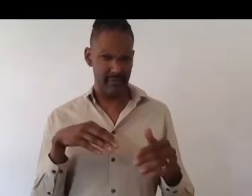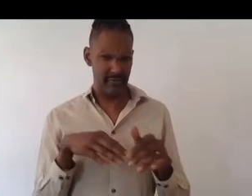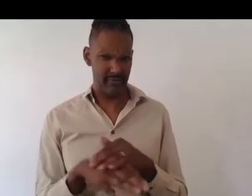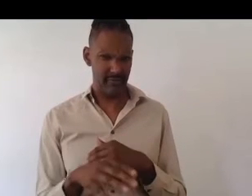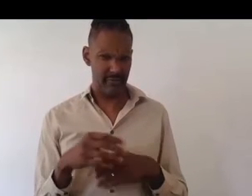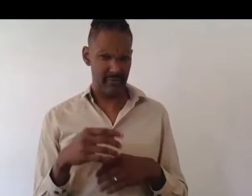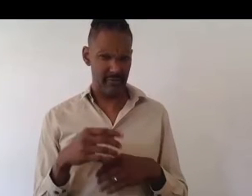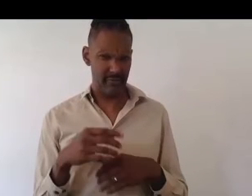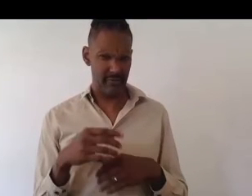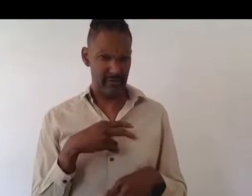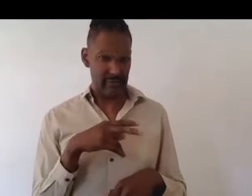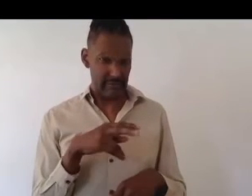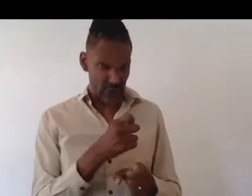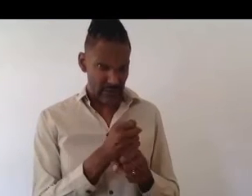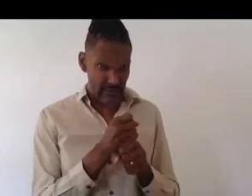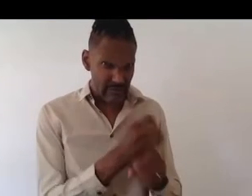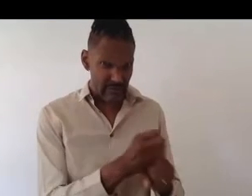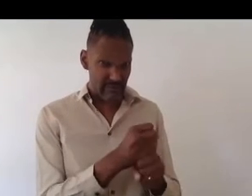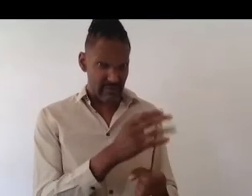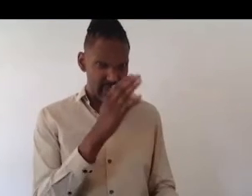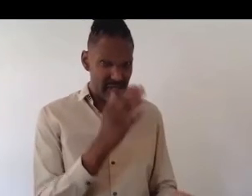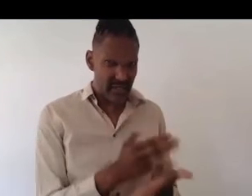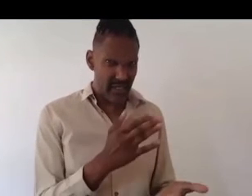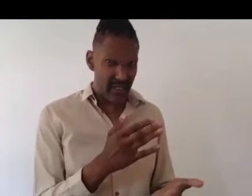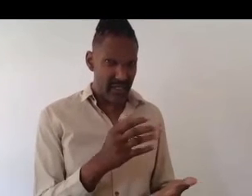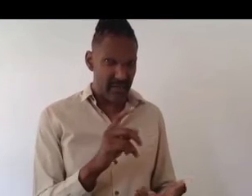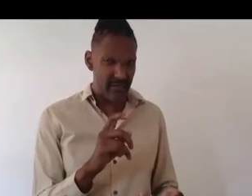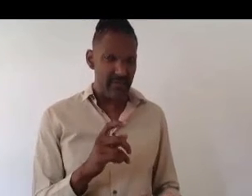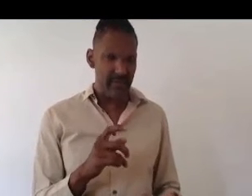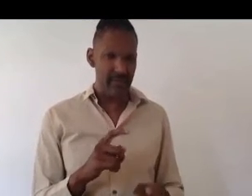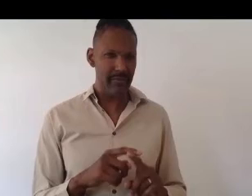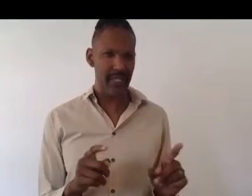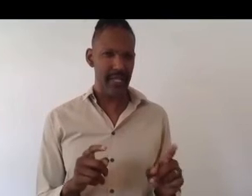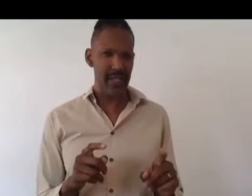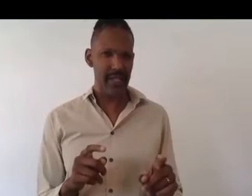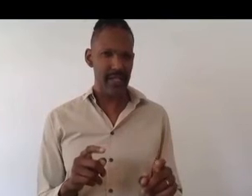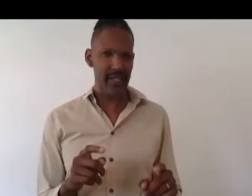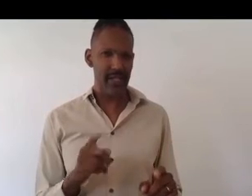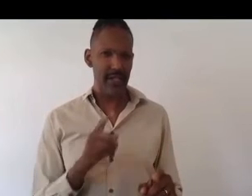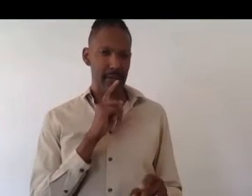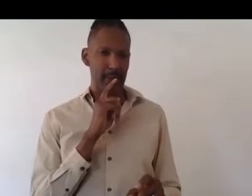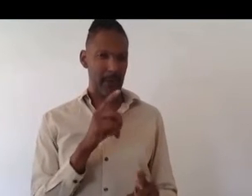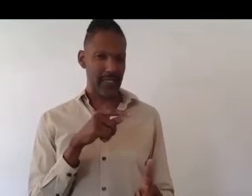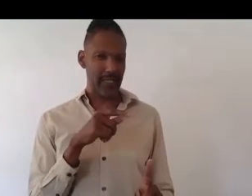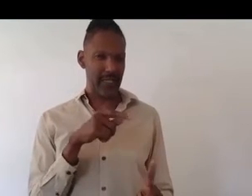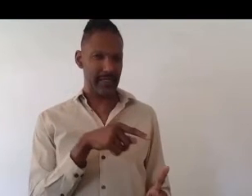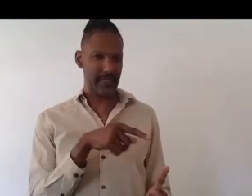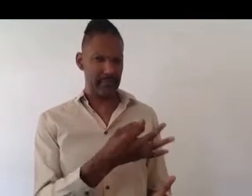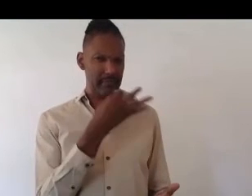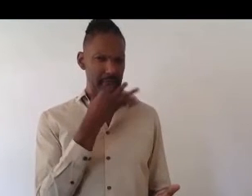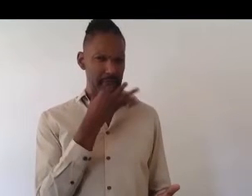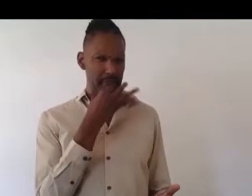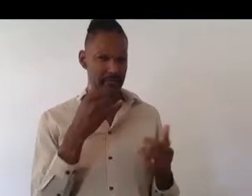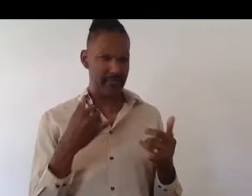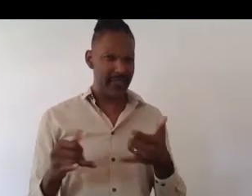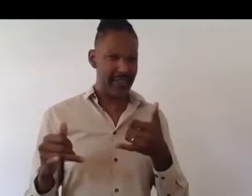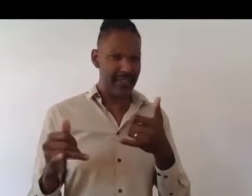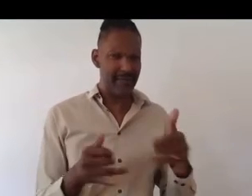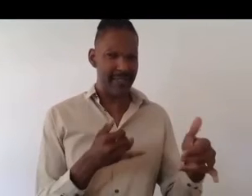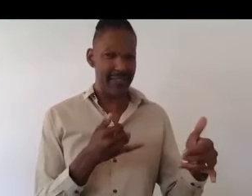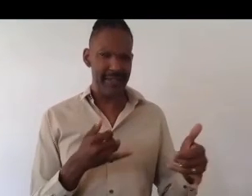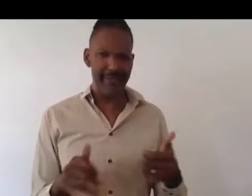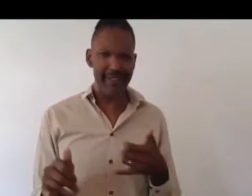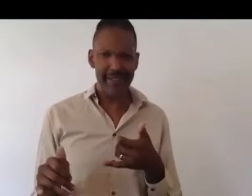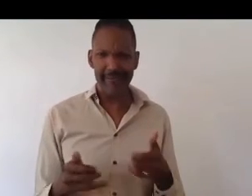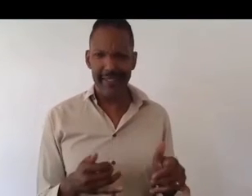supposed to be getting your jammies on, but I'm working really hard to let him test out these ideas. These bubbles are better than the bubble mixture we have,